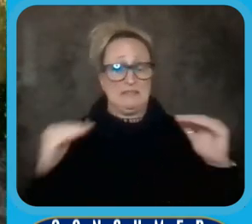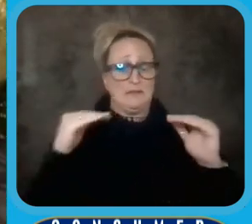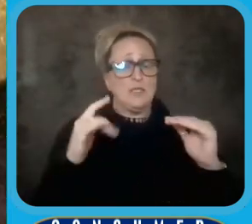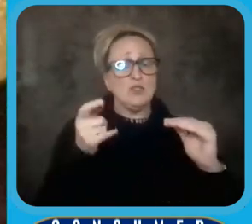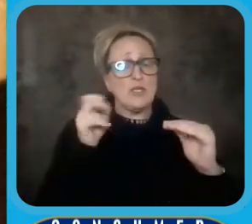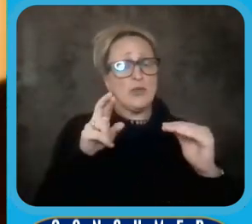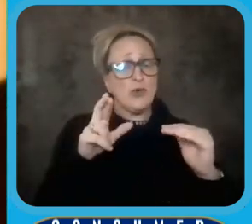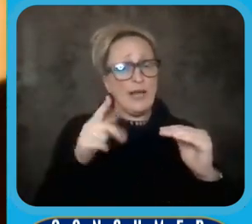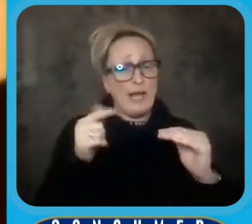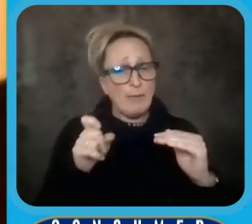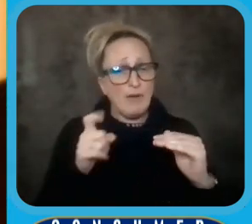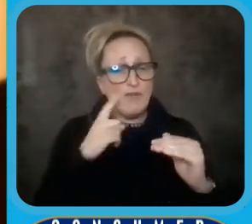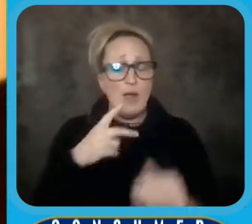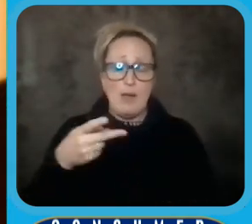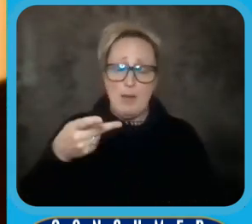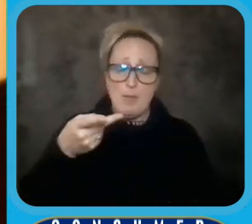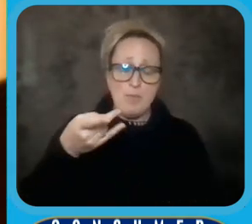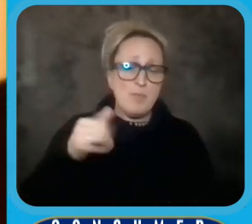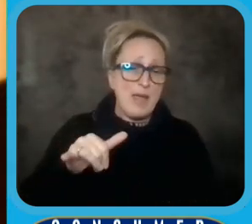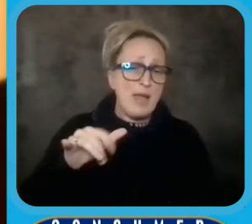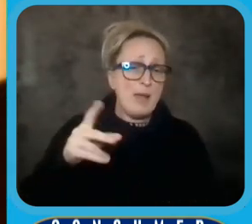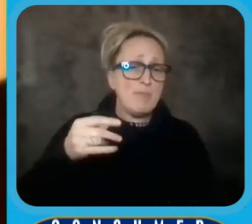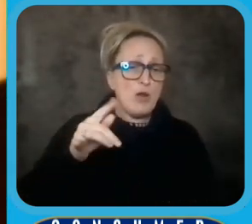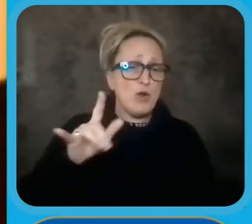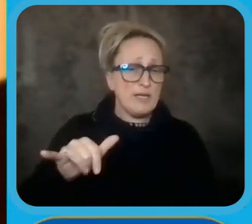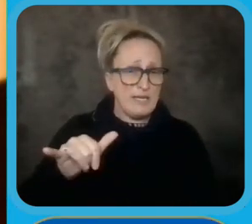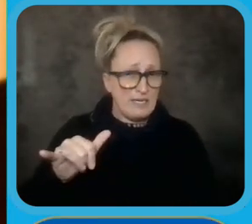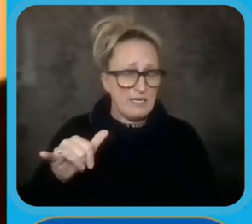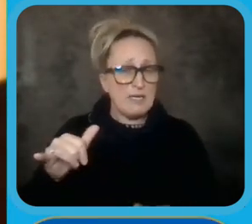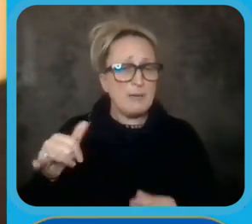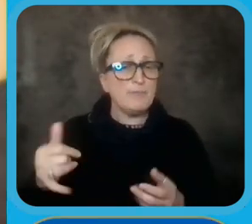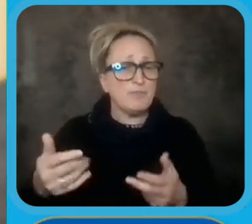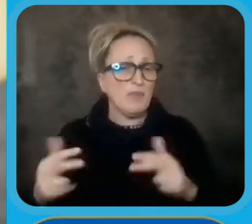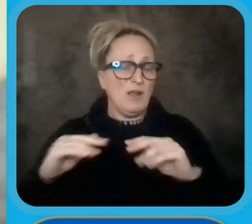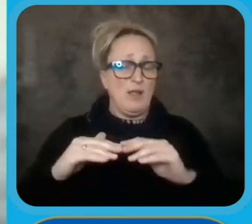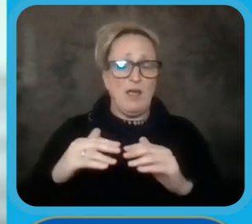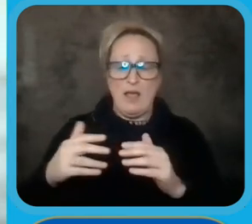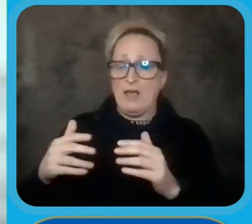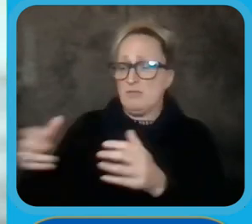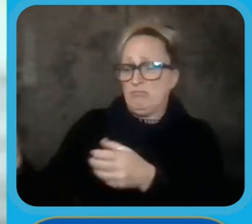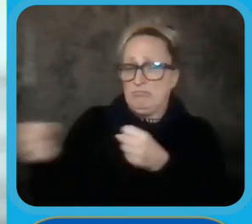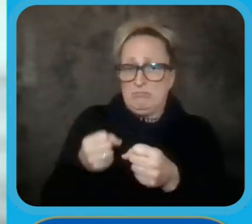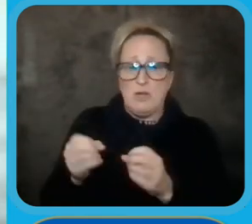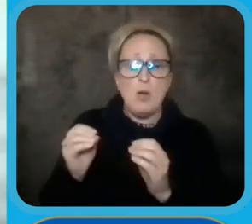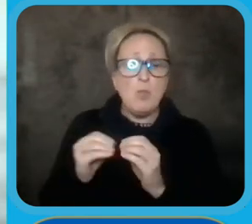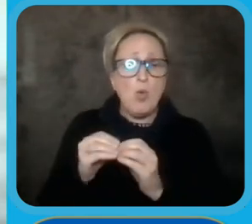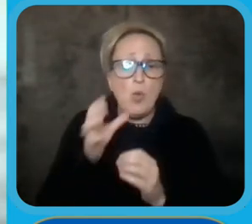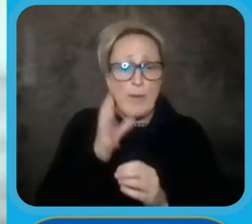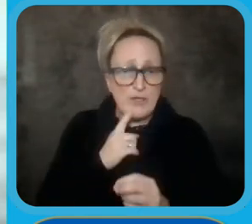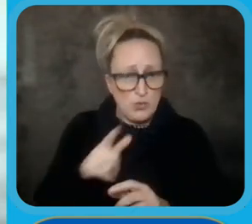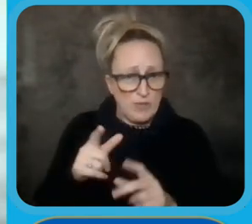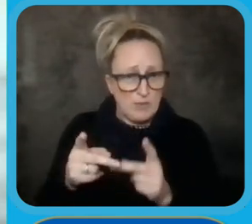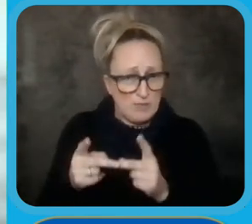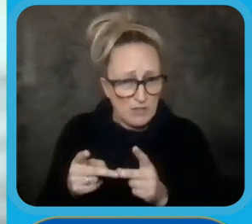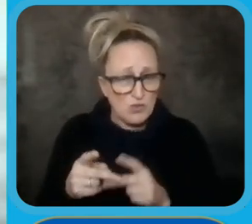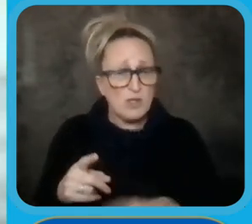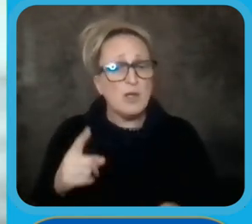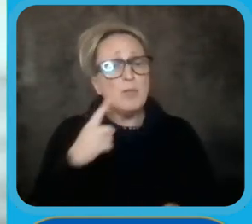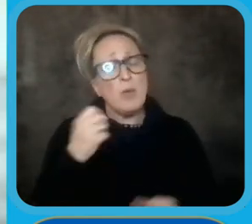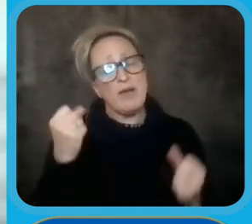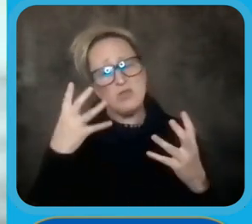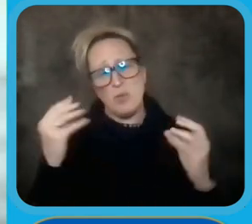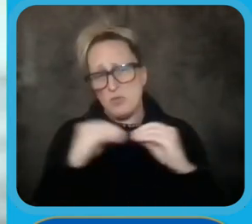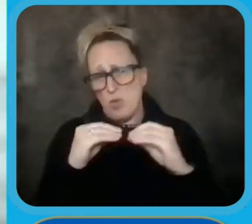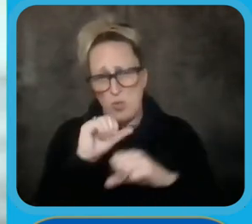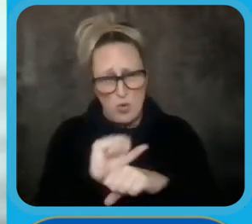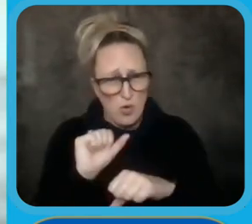instituting pay parity in the Assembly and nearly tripling the number of women appointed to chair committees. But we have so much more work